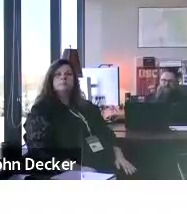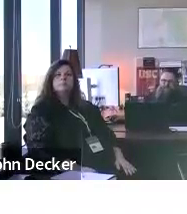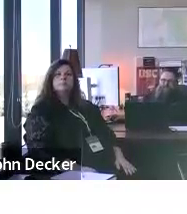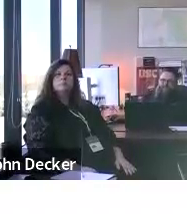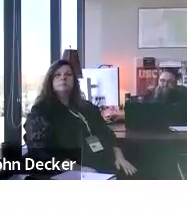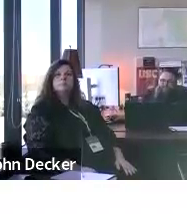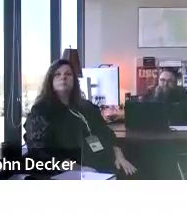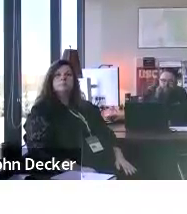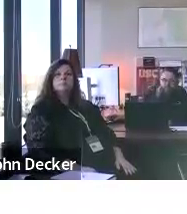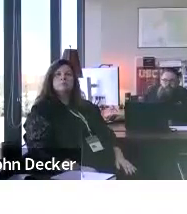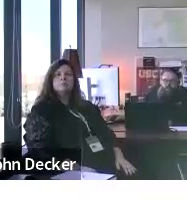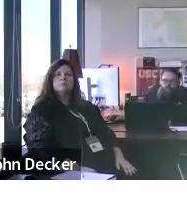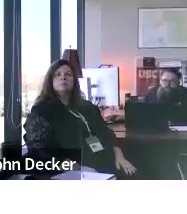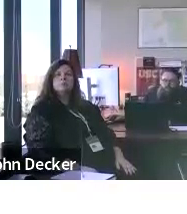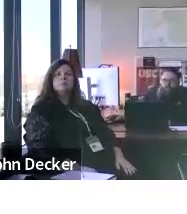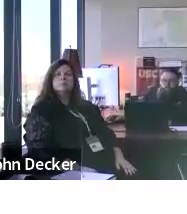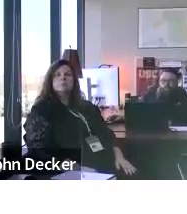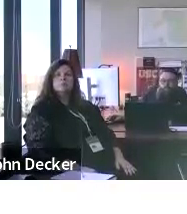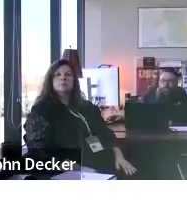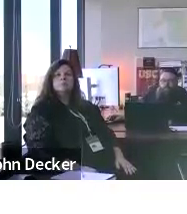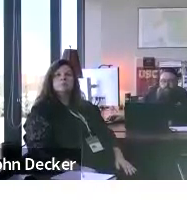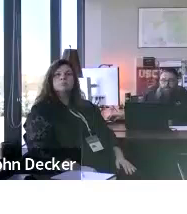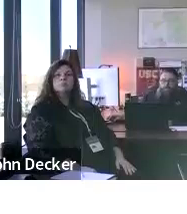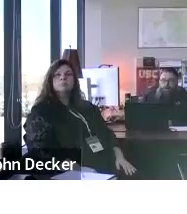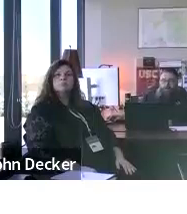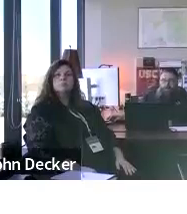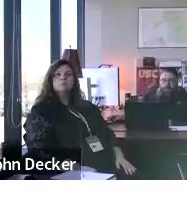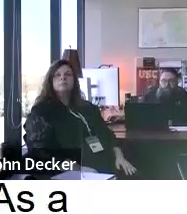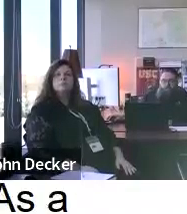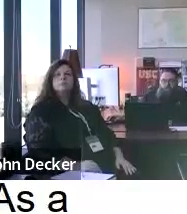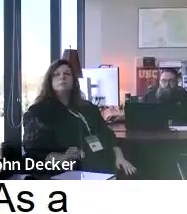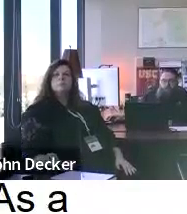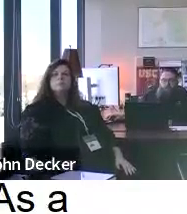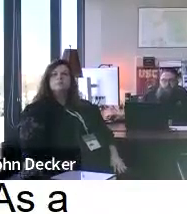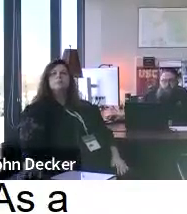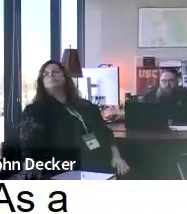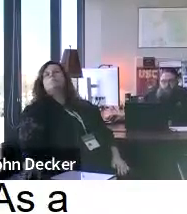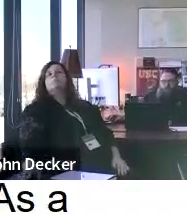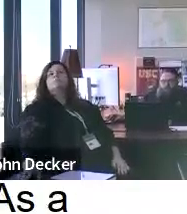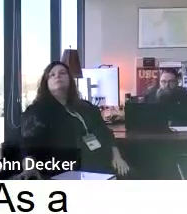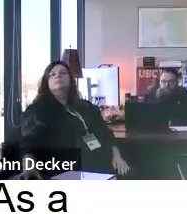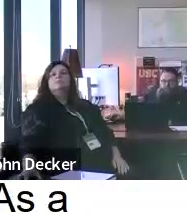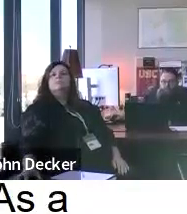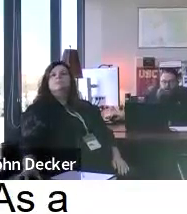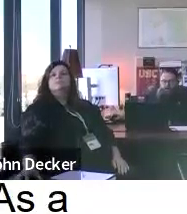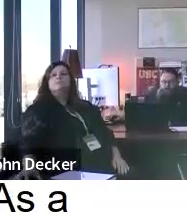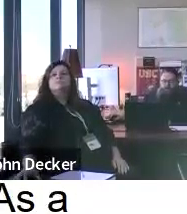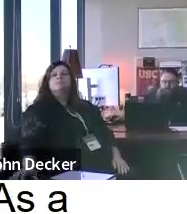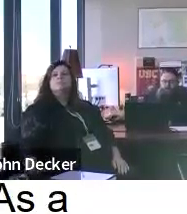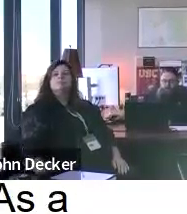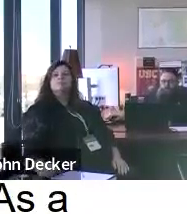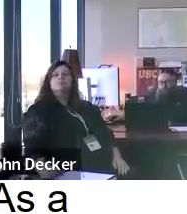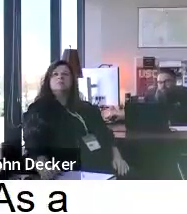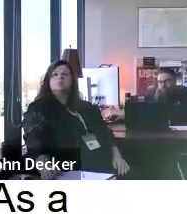So alignment with updated service descriptions, and with that, there comes the